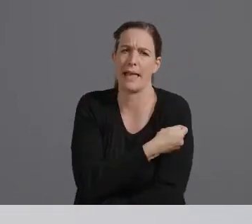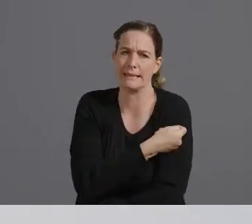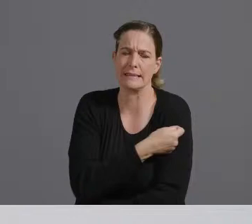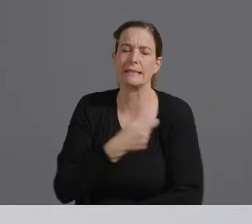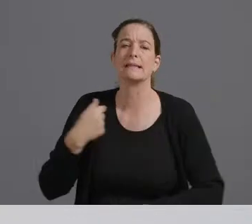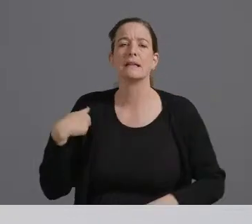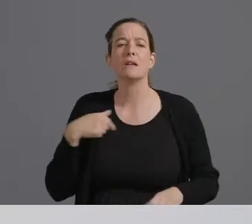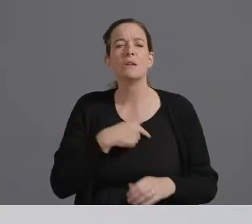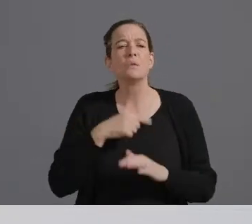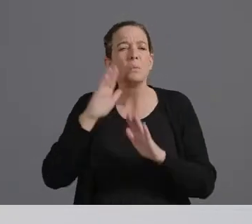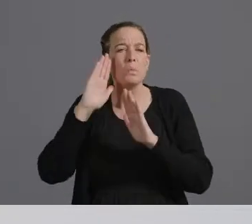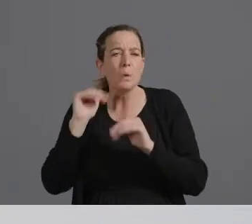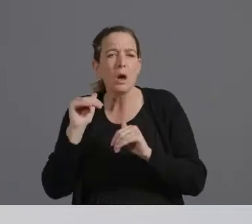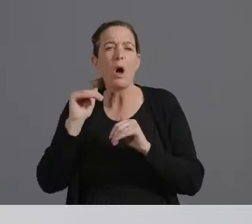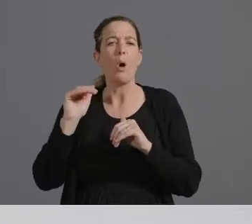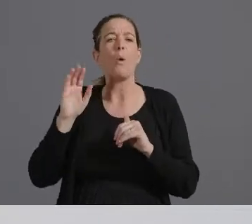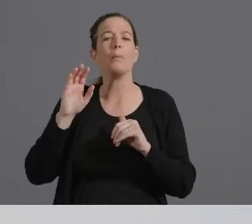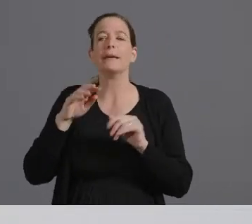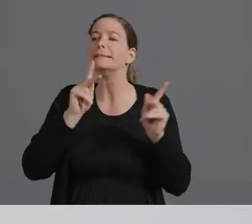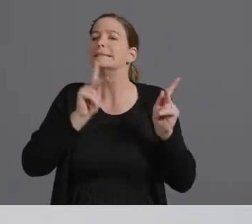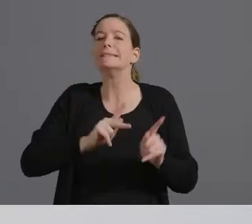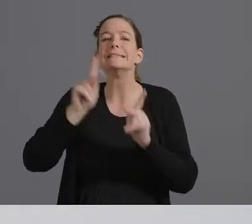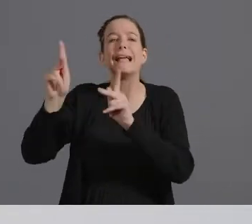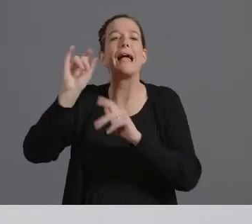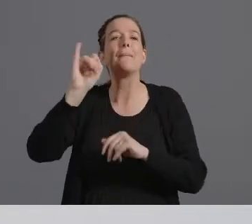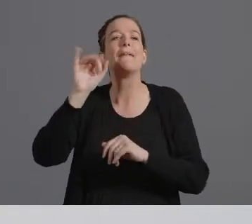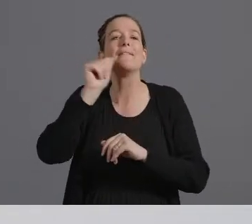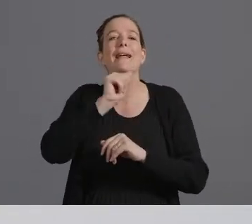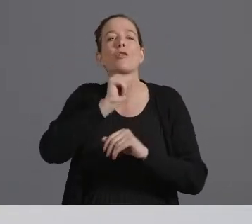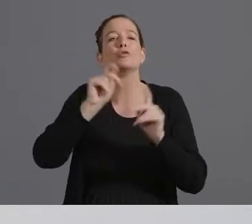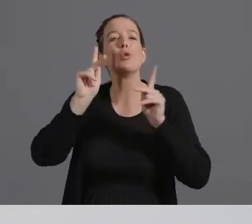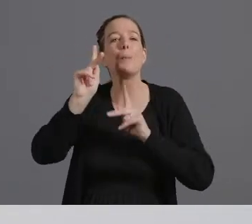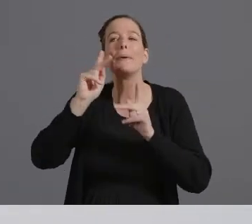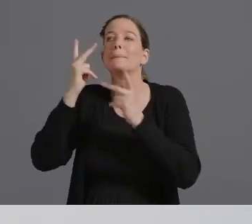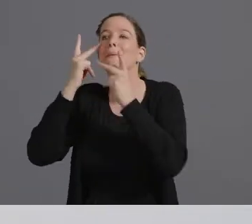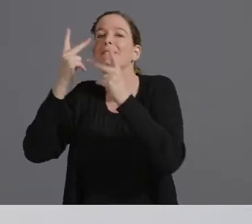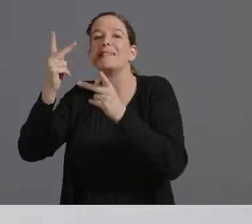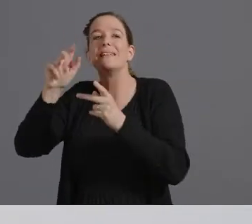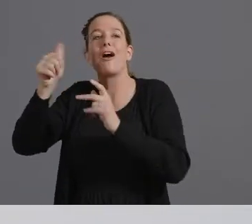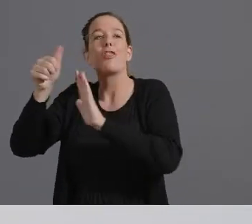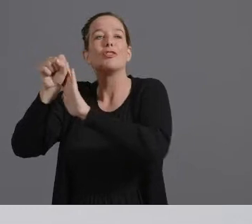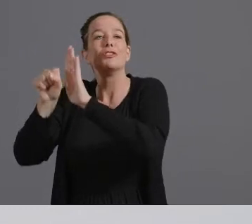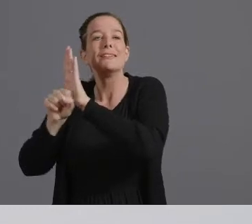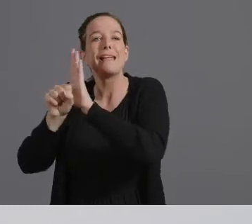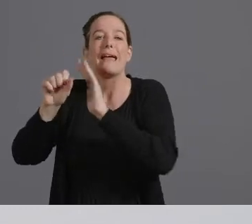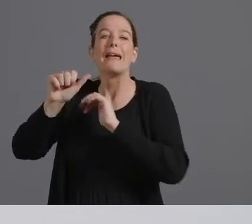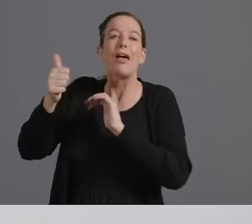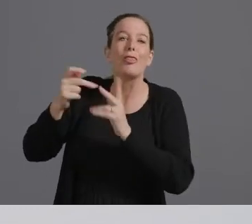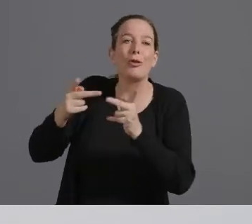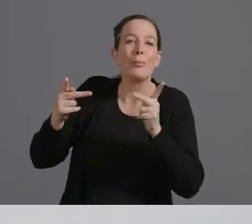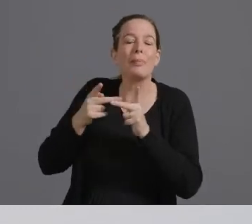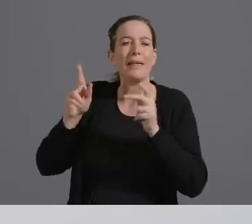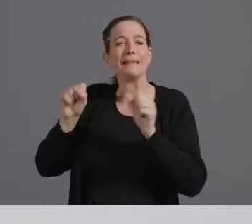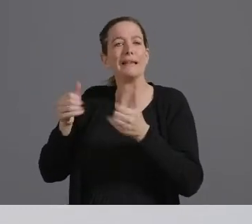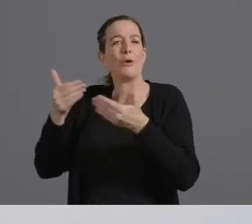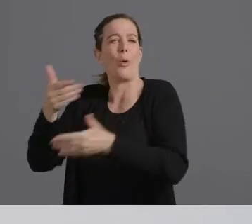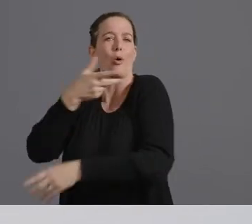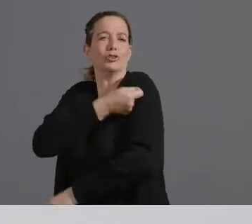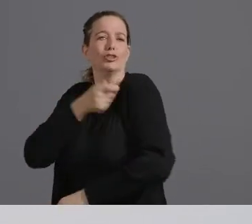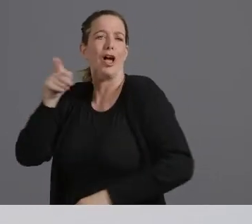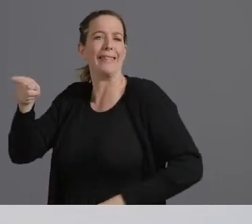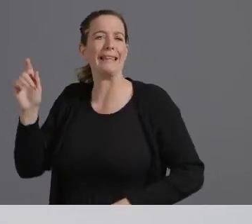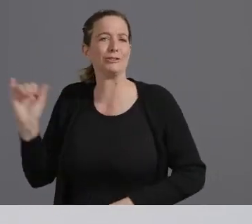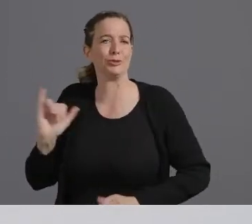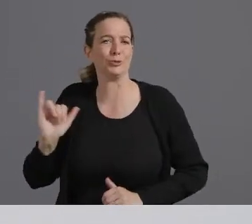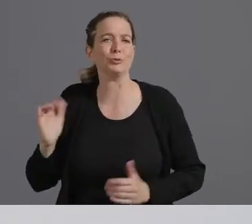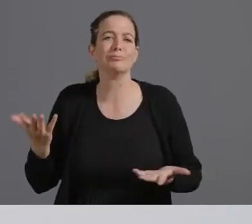to Arizonans in other places as well. All right, thank you so much, Dr. Chris. You're welcome. Our last question is from Rocio